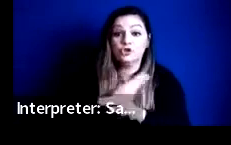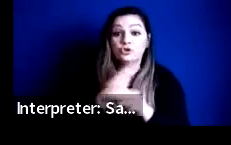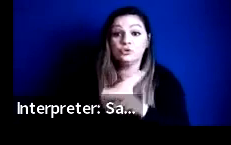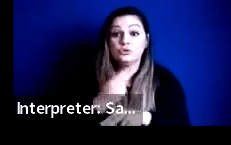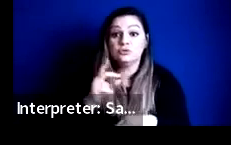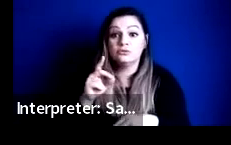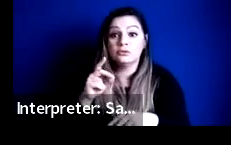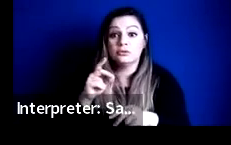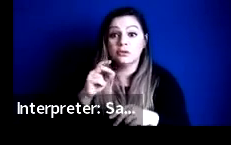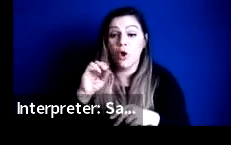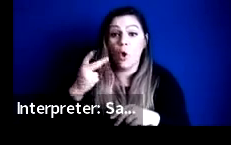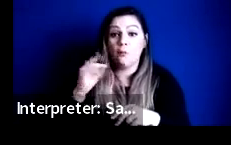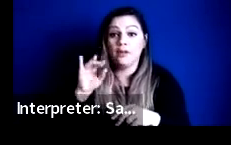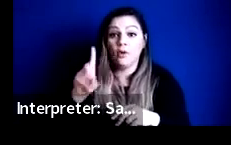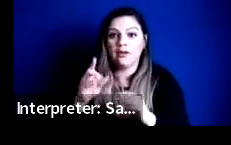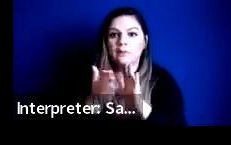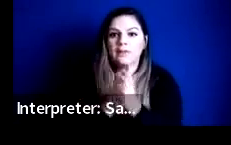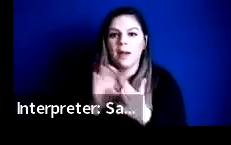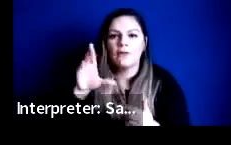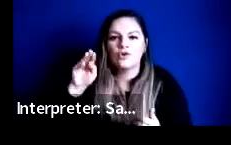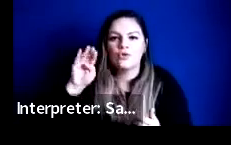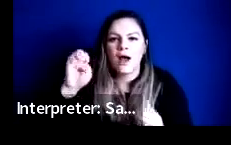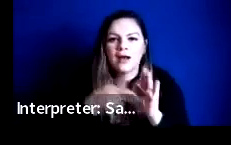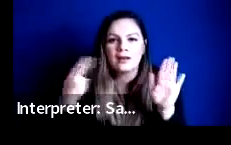at this particular time in history.